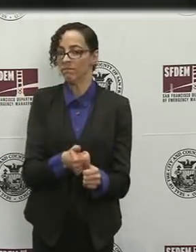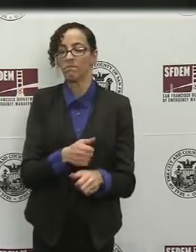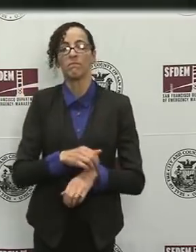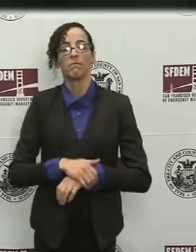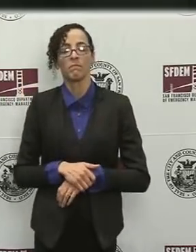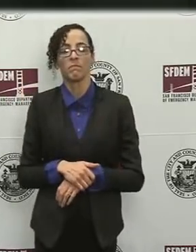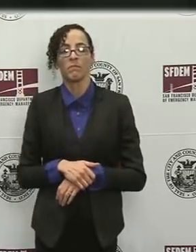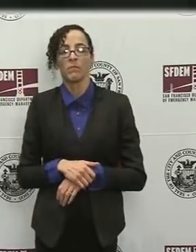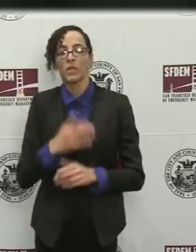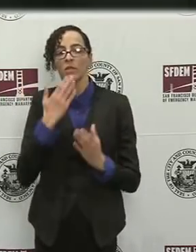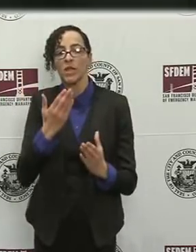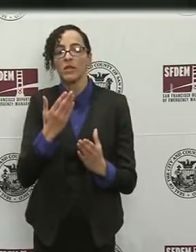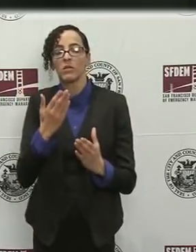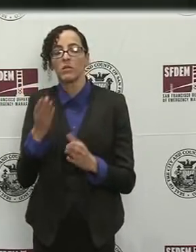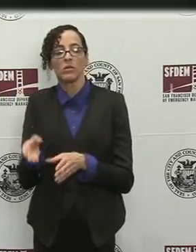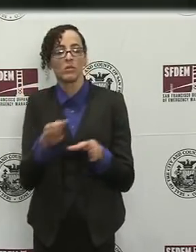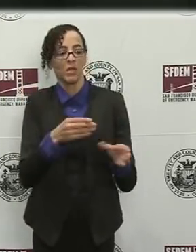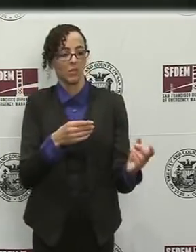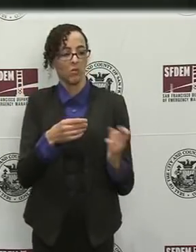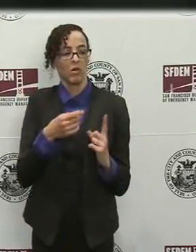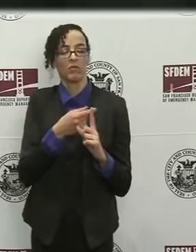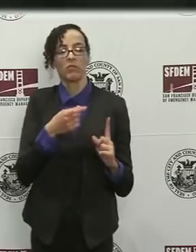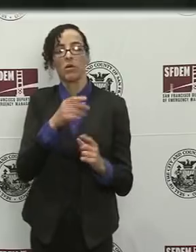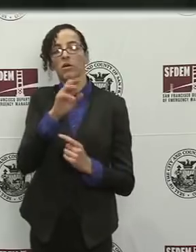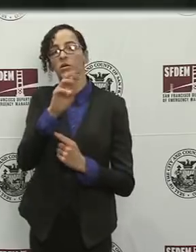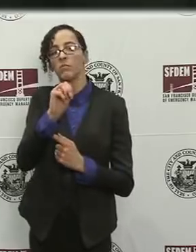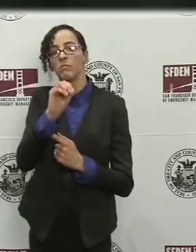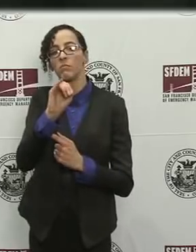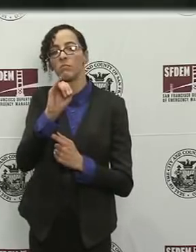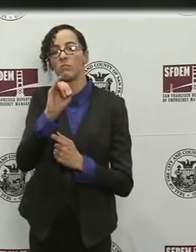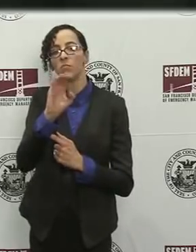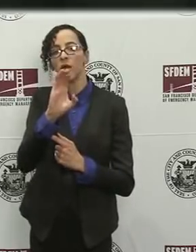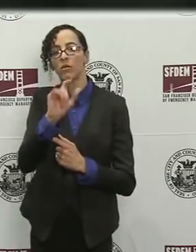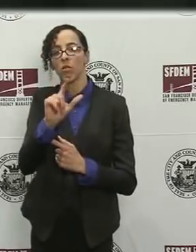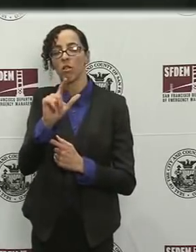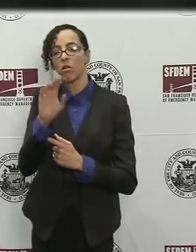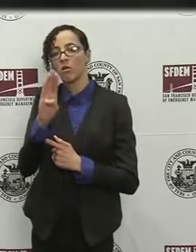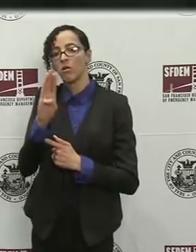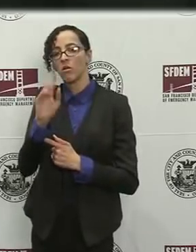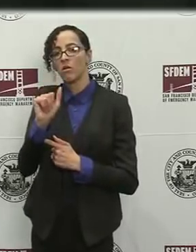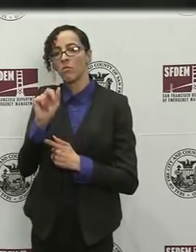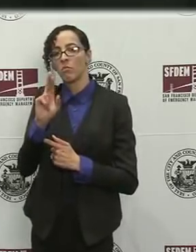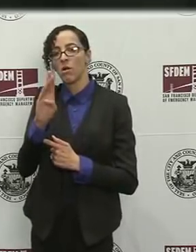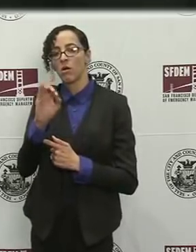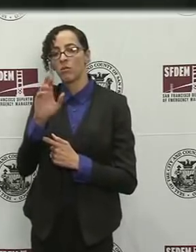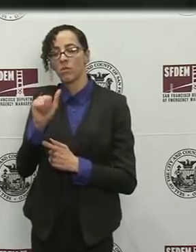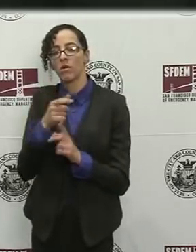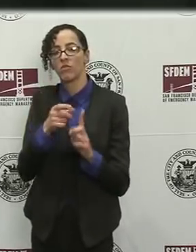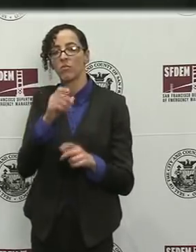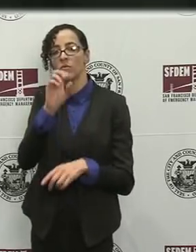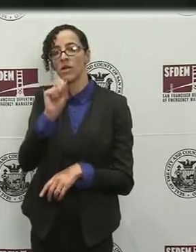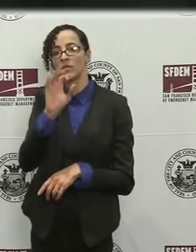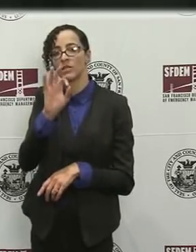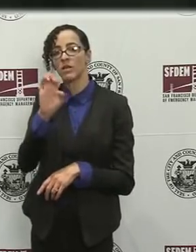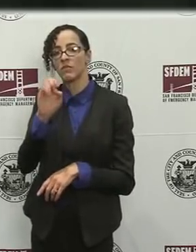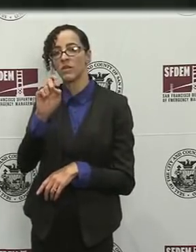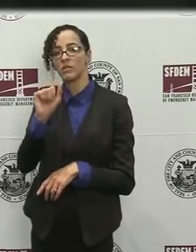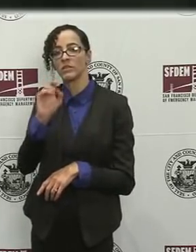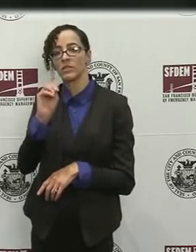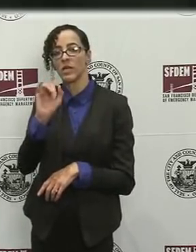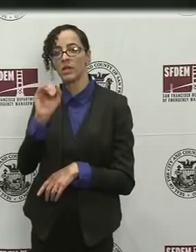Question for you from Michael Barbara of the San Francisco Examiner. What were the circumstances of the 2